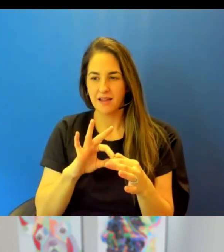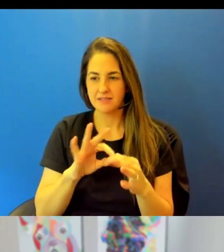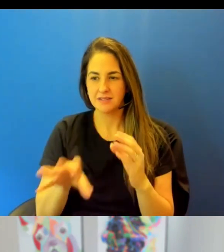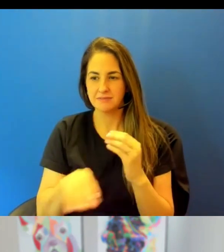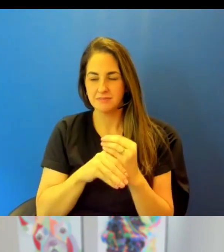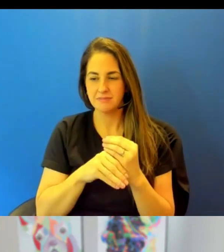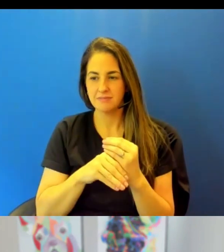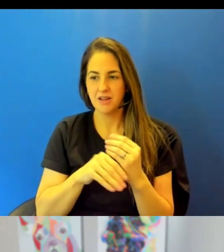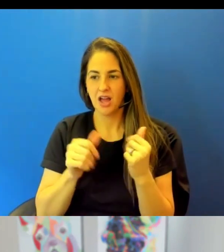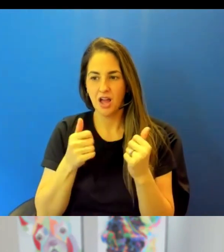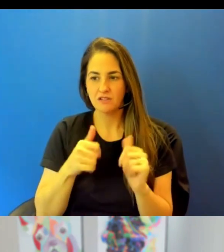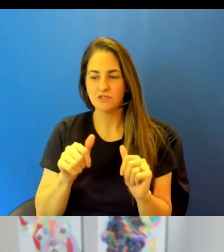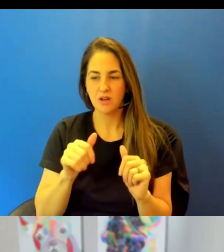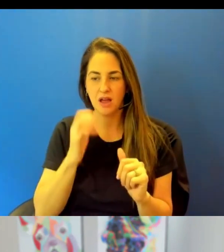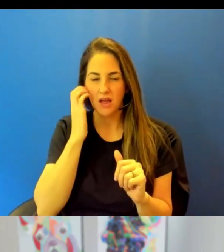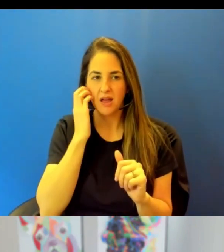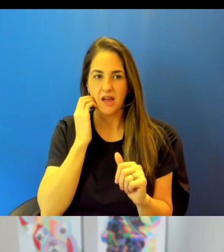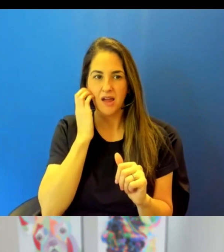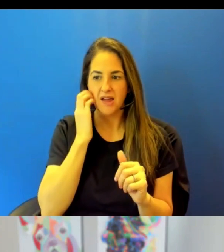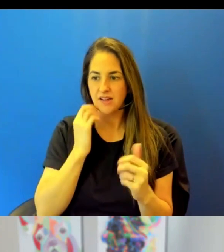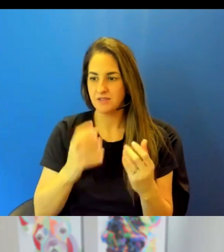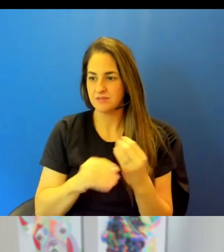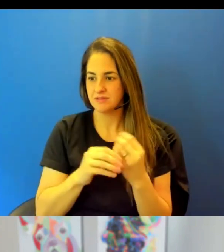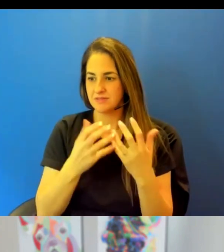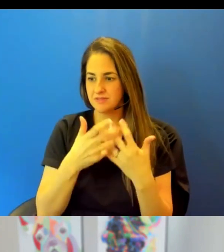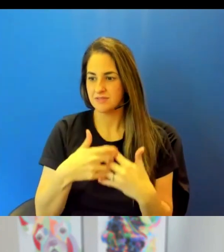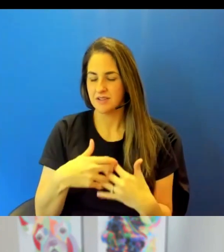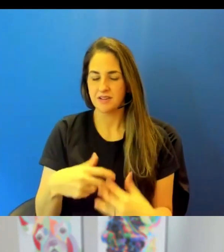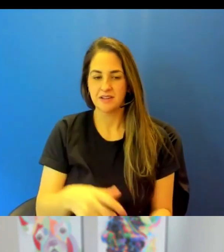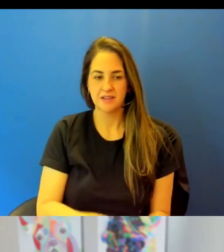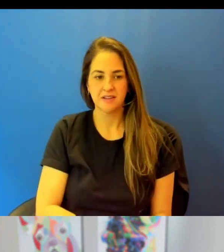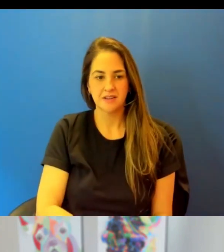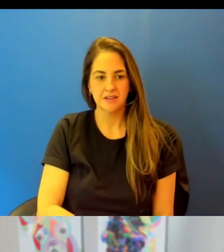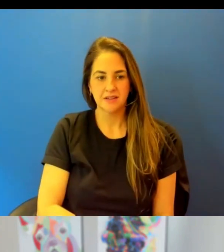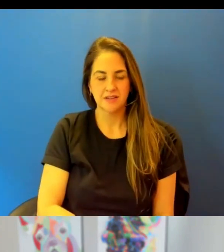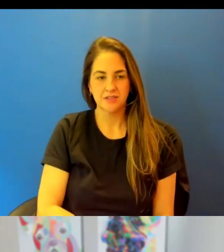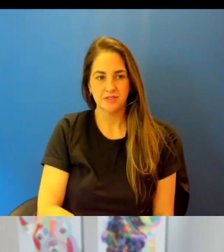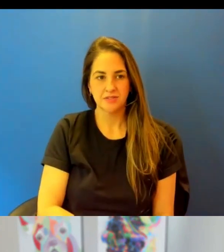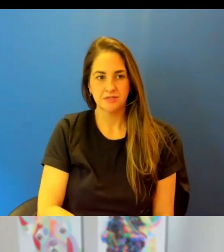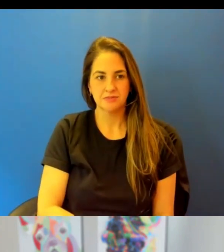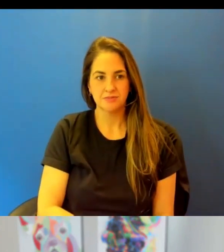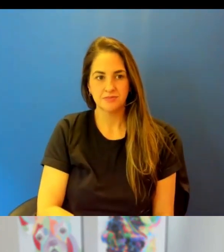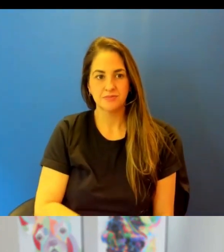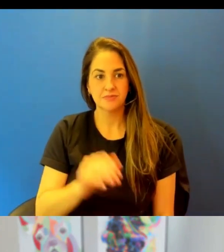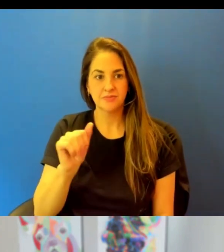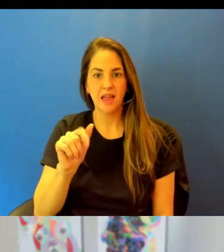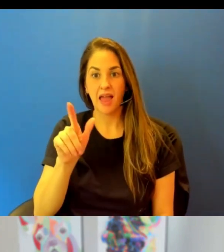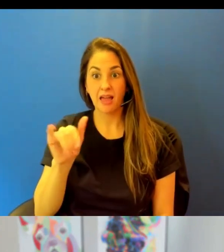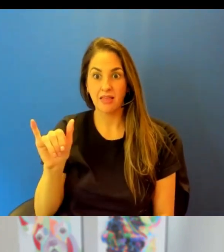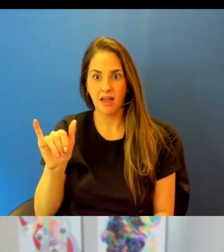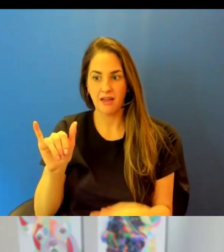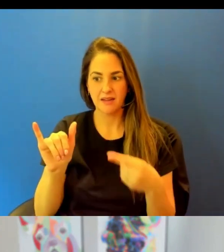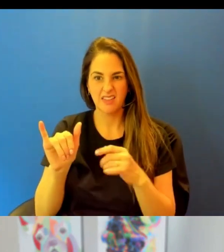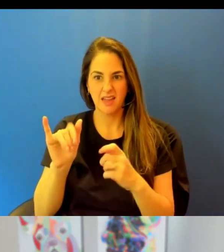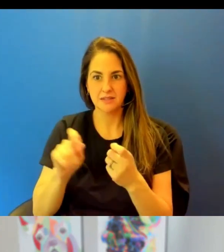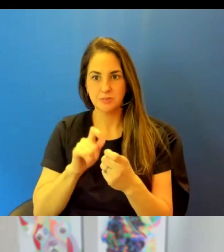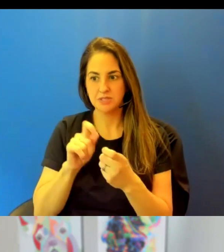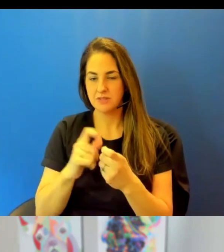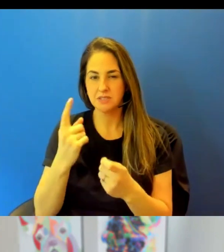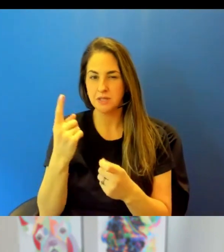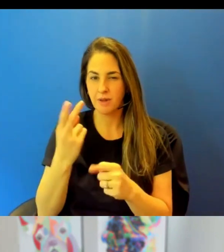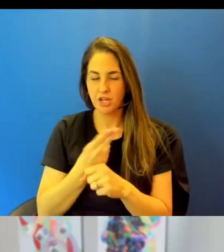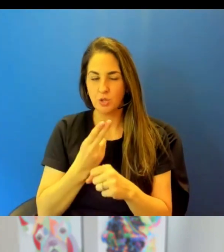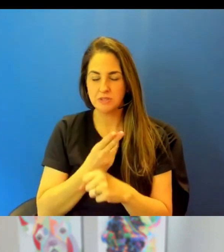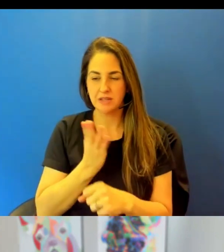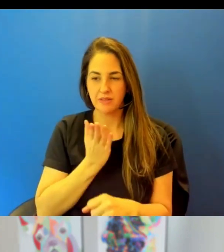I'm going to try to weave them together on this particular topic. And one was about Ally in particular, someone using at their